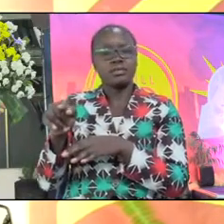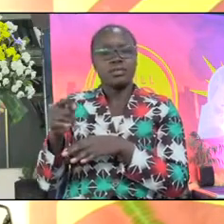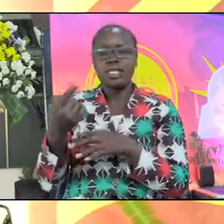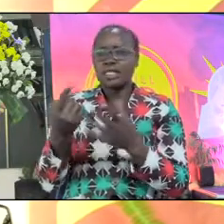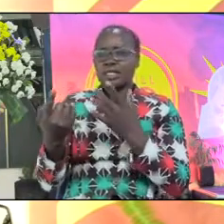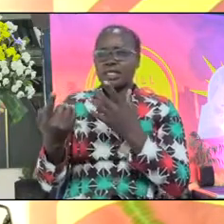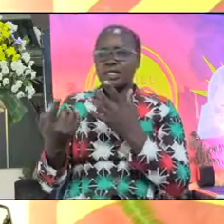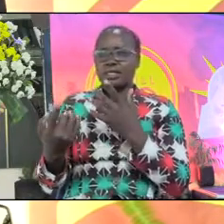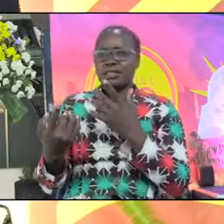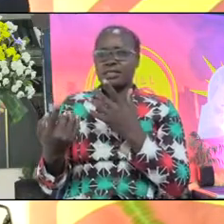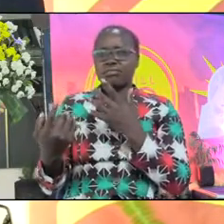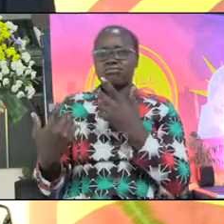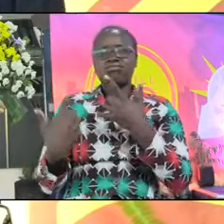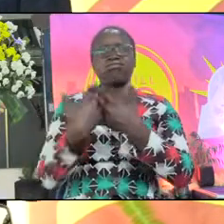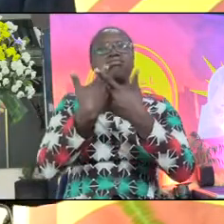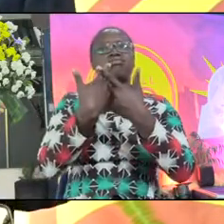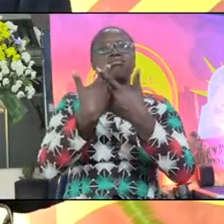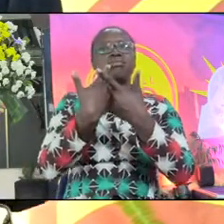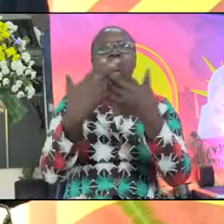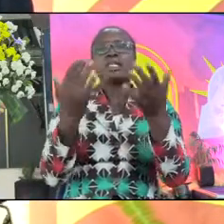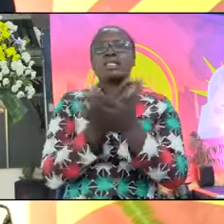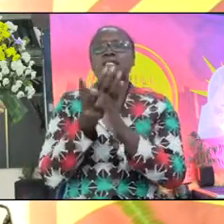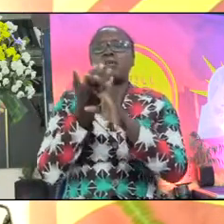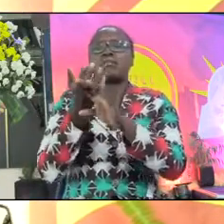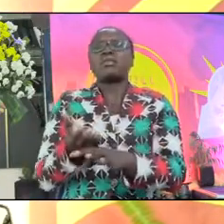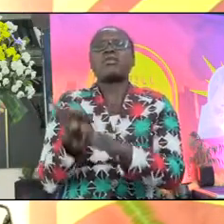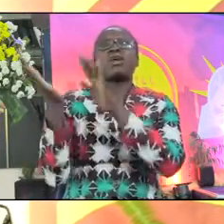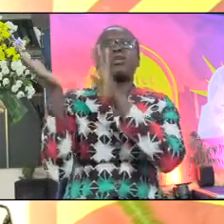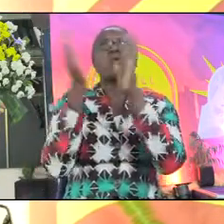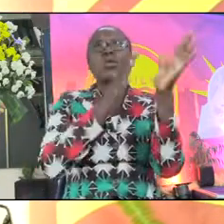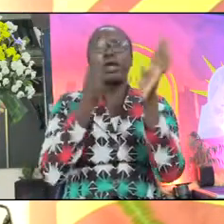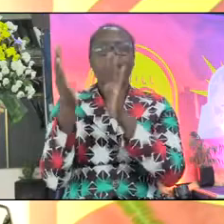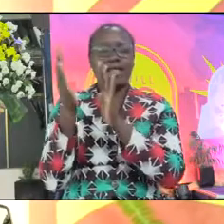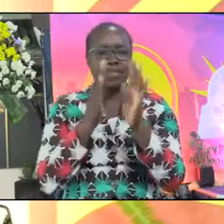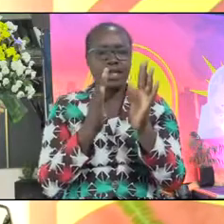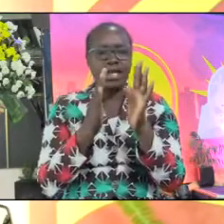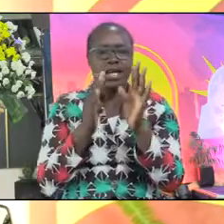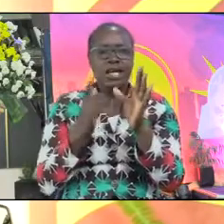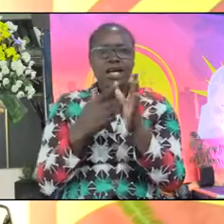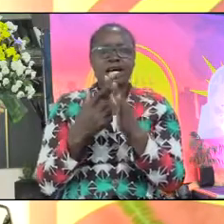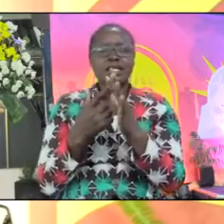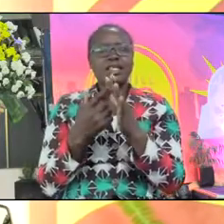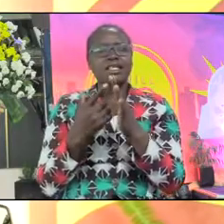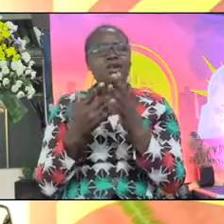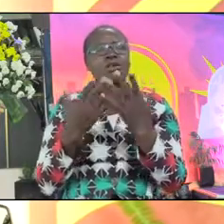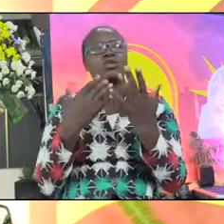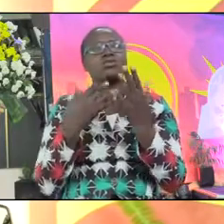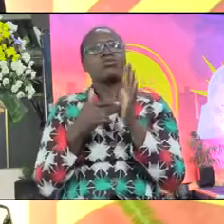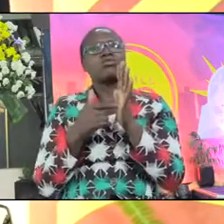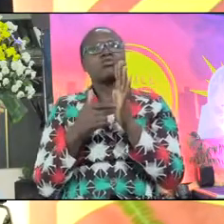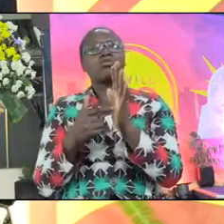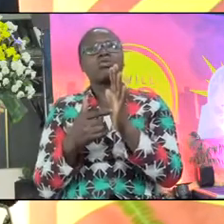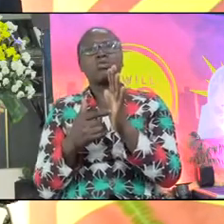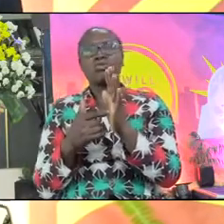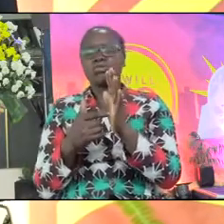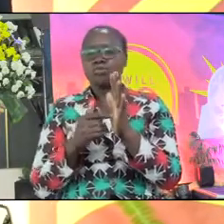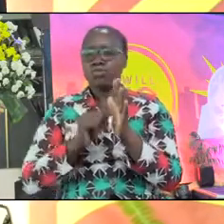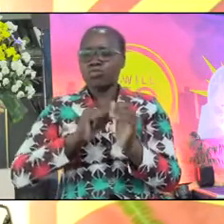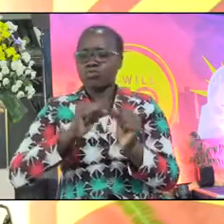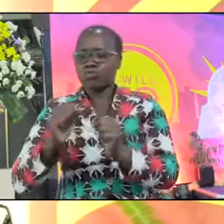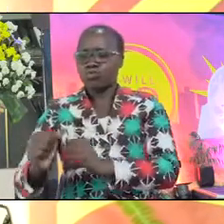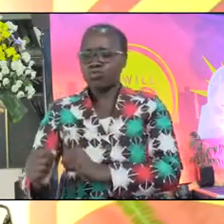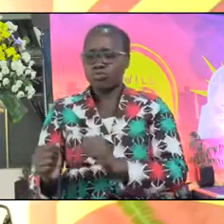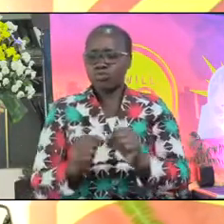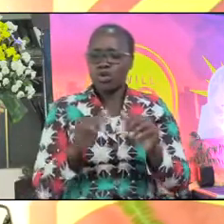they encounter some difficult weather, and they pulled ashore for a while